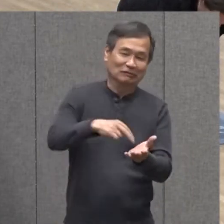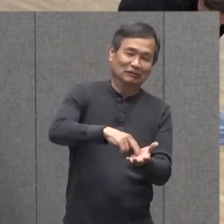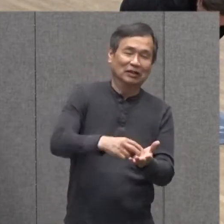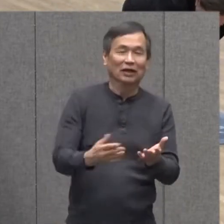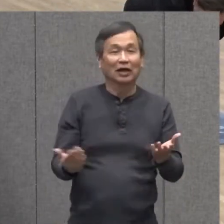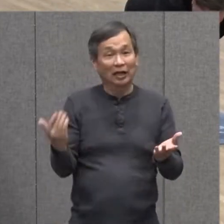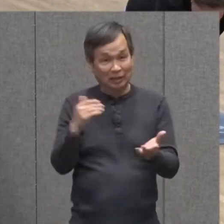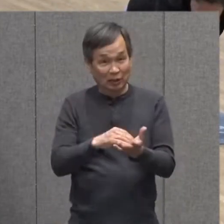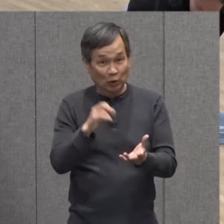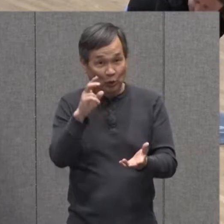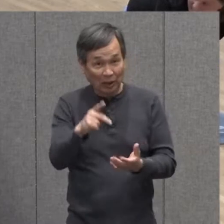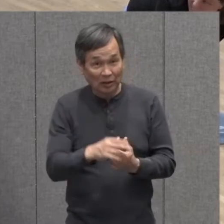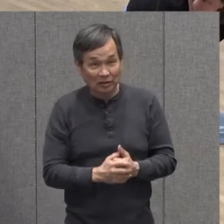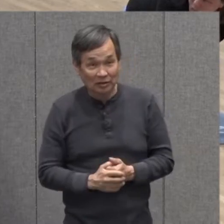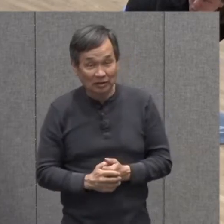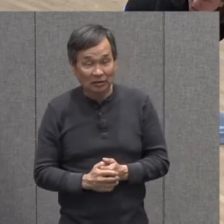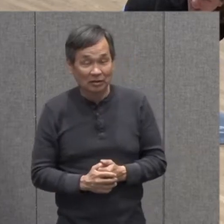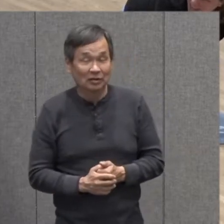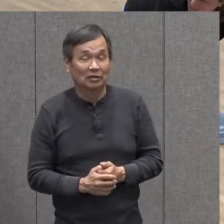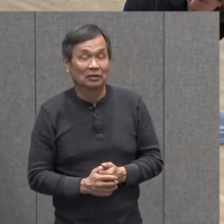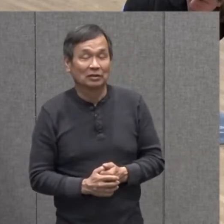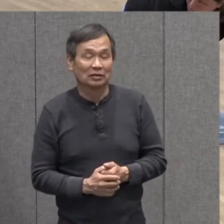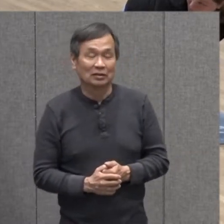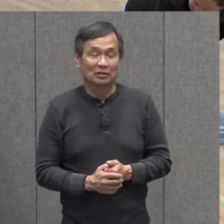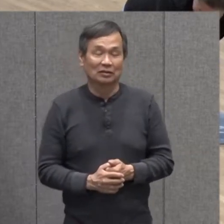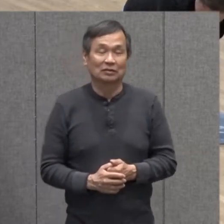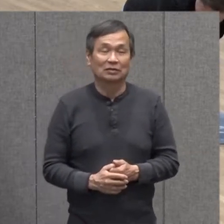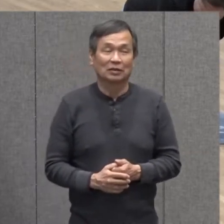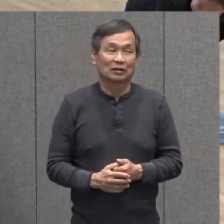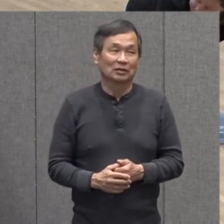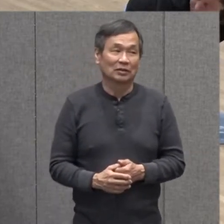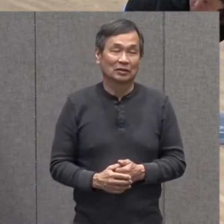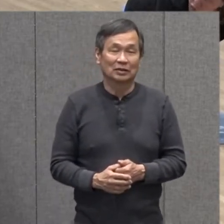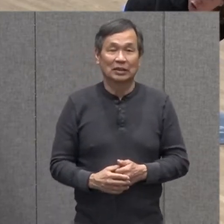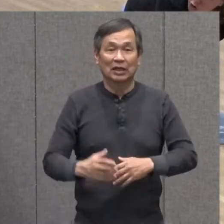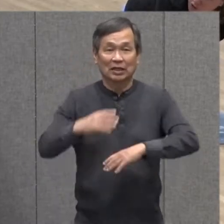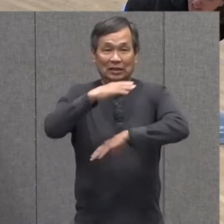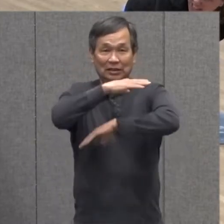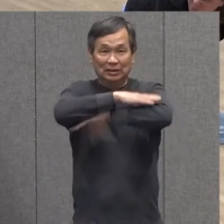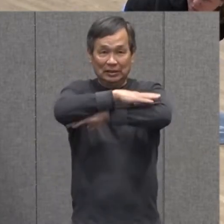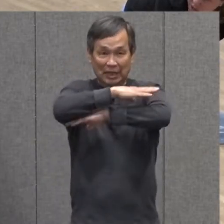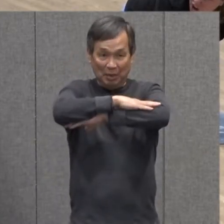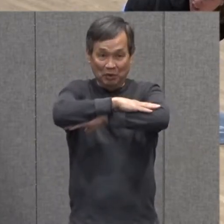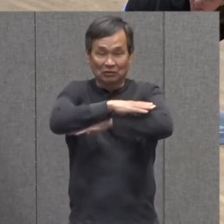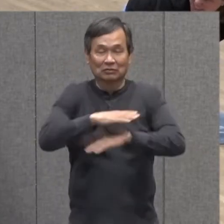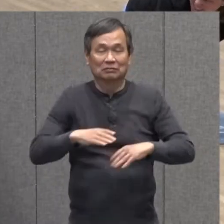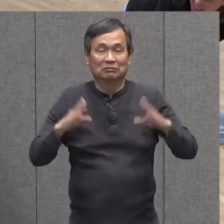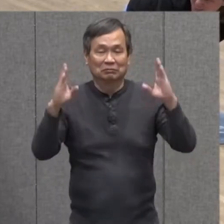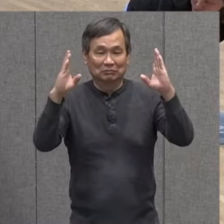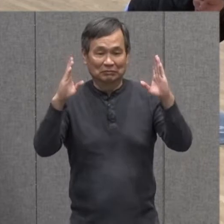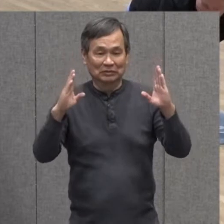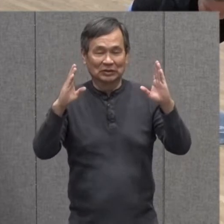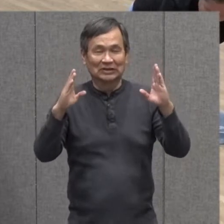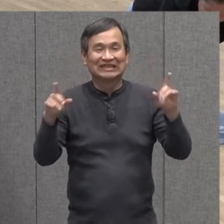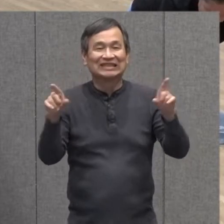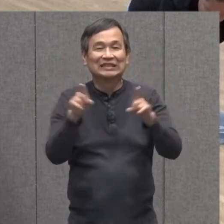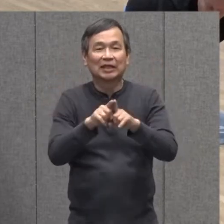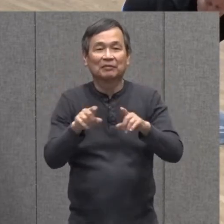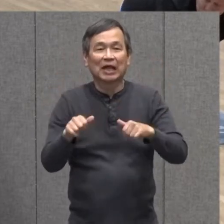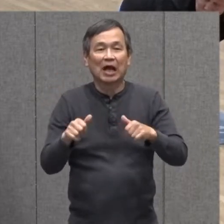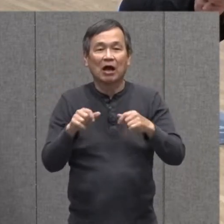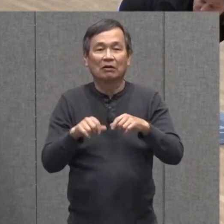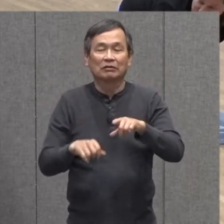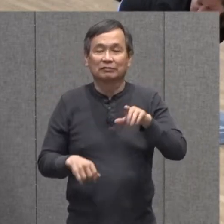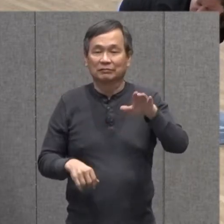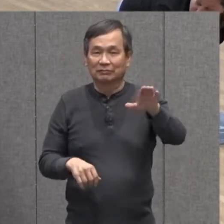caes, te puedes levantar de nuevo. And go ahead and come back to tabletop. We're gonna do the same thing on the other side. La mesa